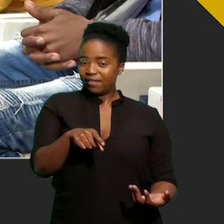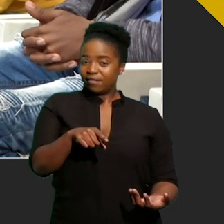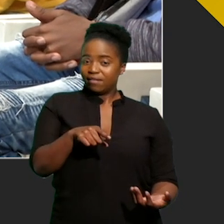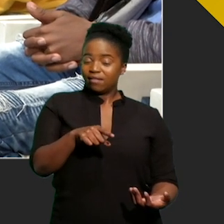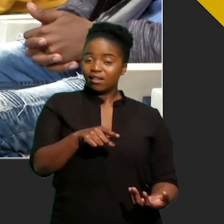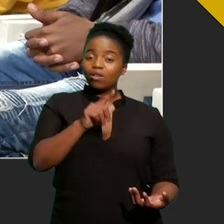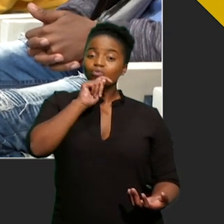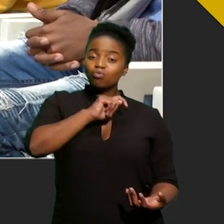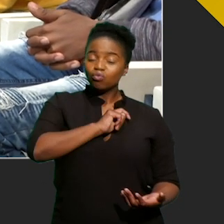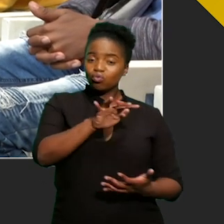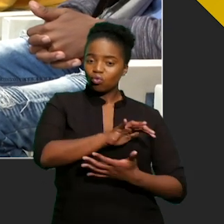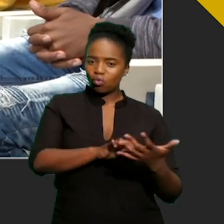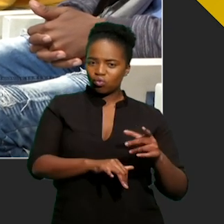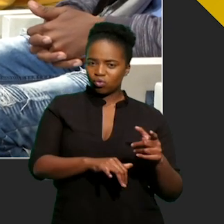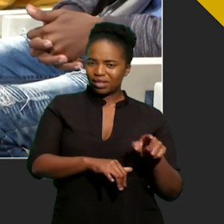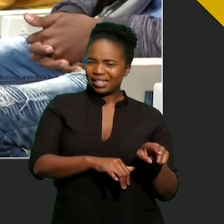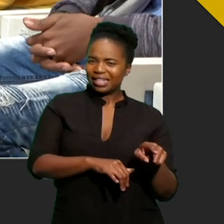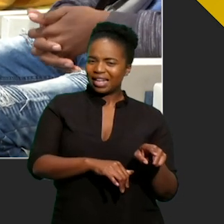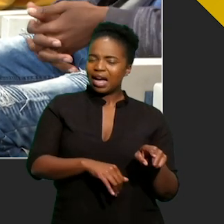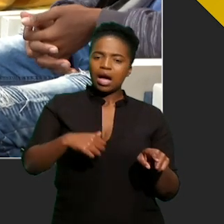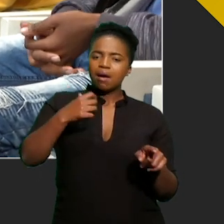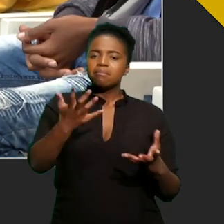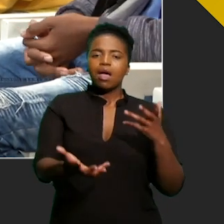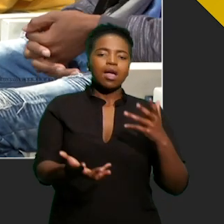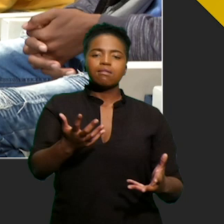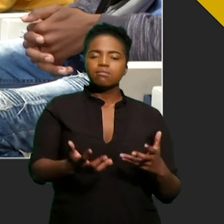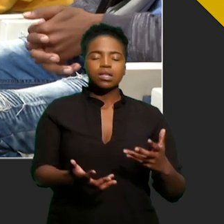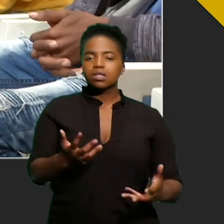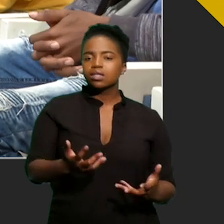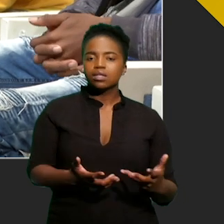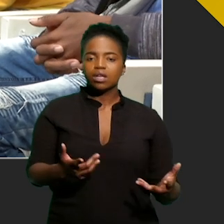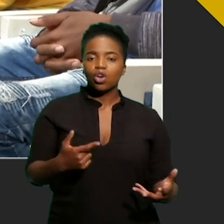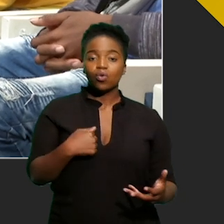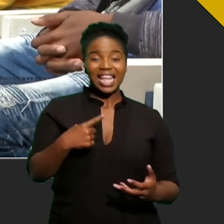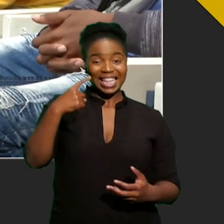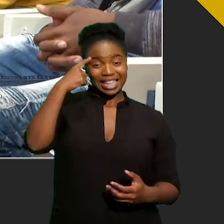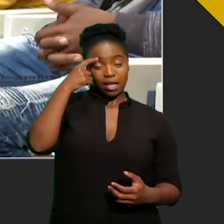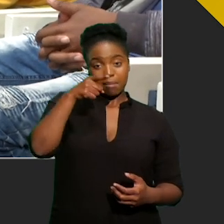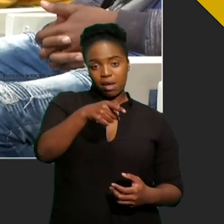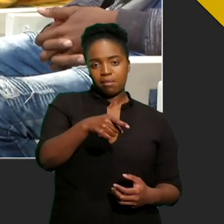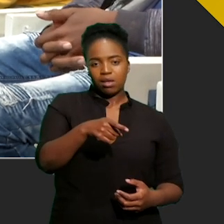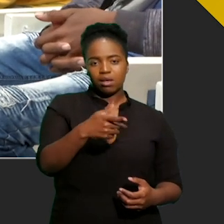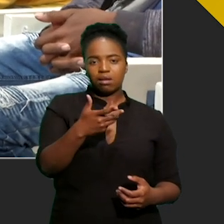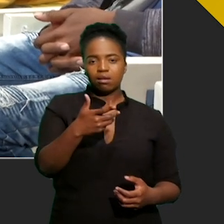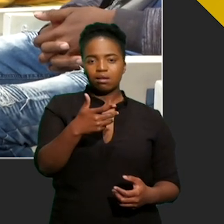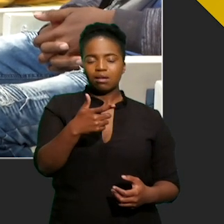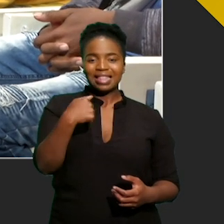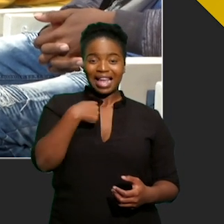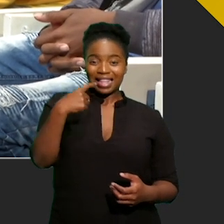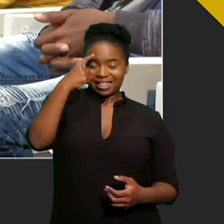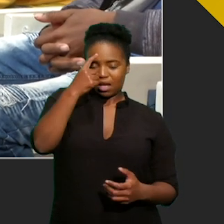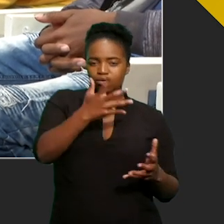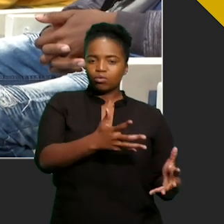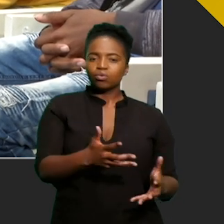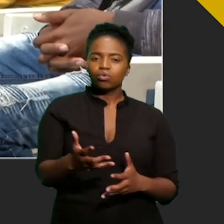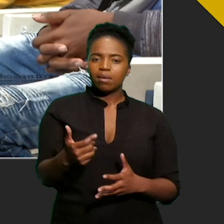sources, real news don't use allegedly? Can no. I let's say you are suspected of Hulamutu, you know, yeah. Would they